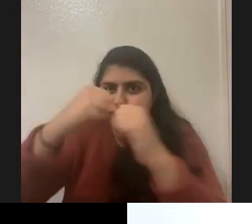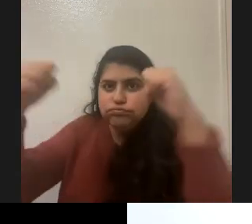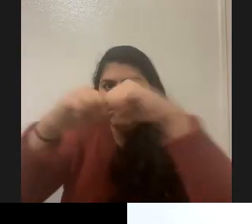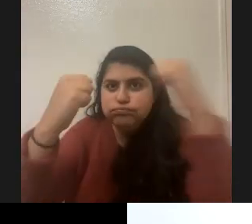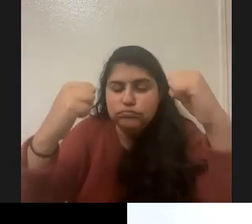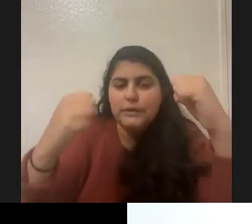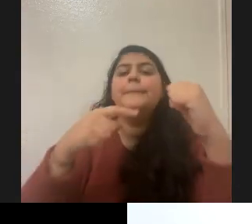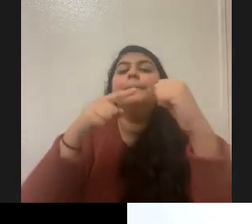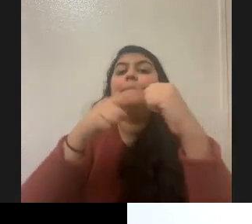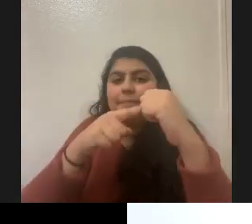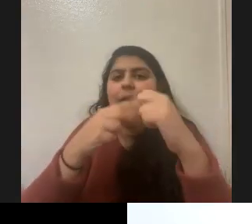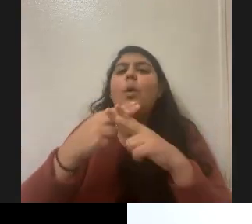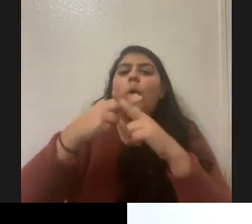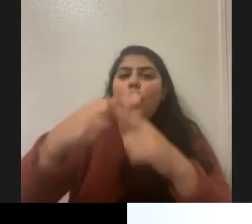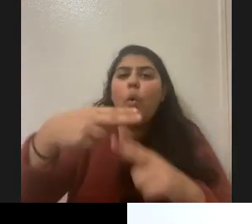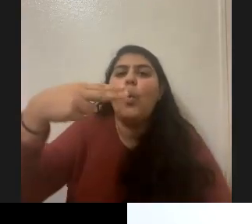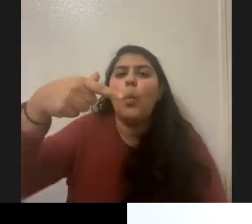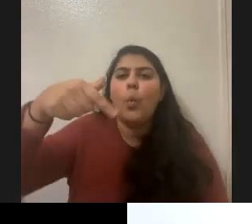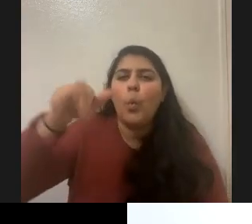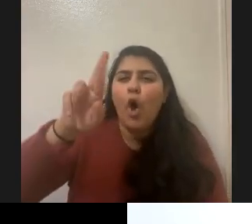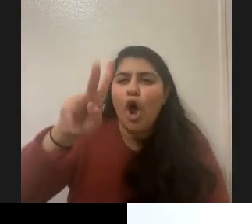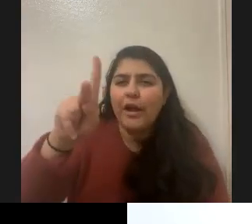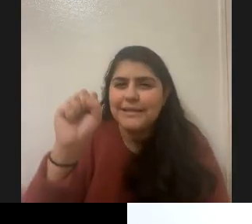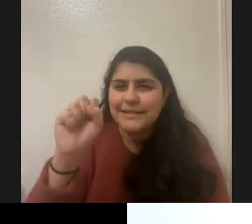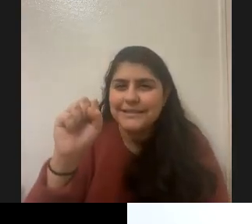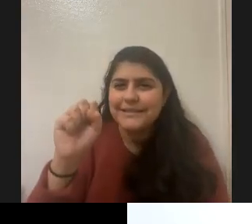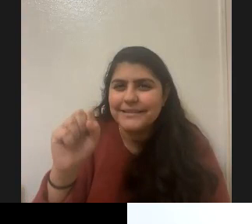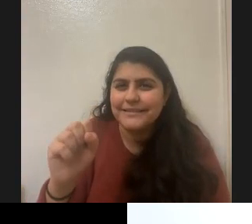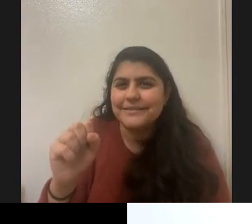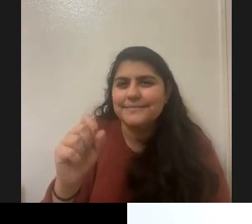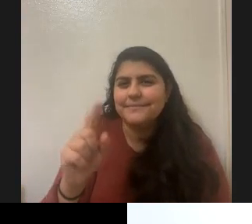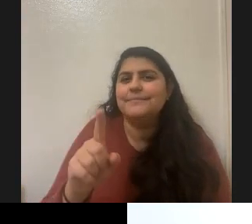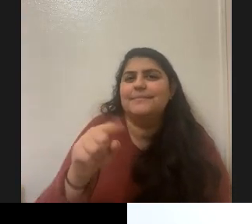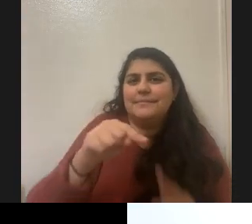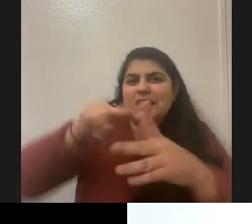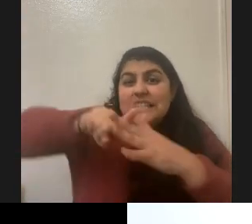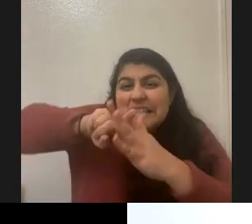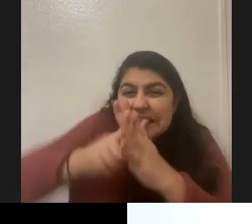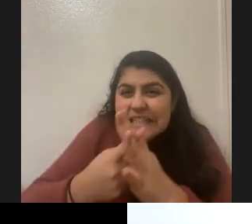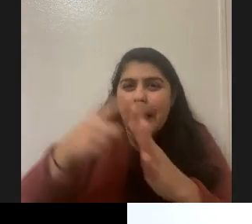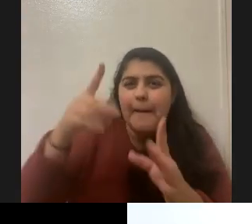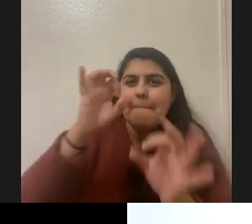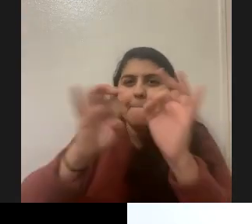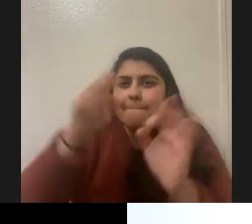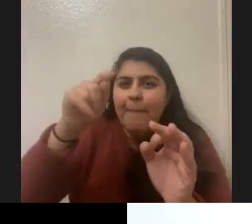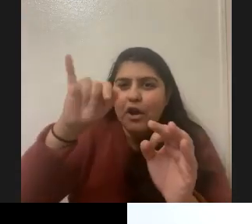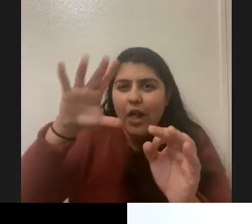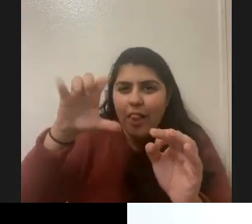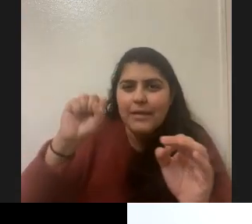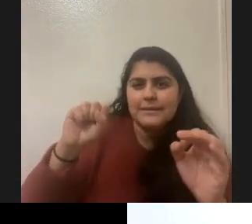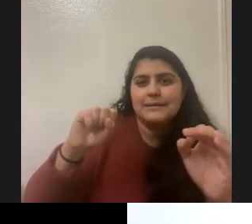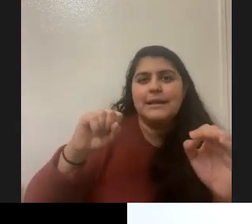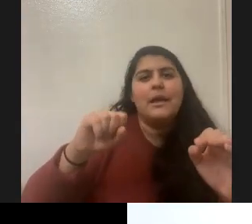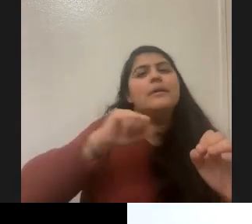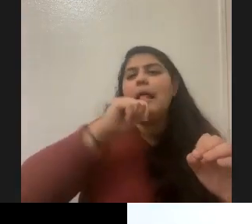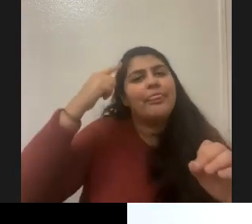things are called quarks, or little fundamental particles. We don't think there's anything below